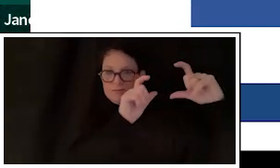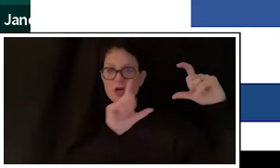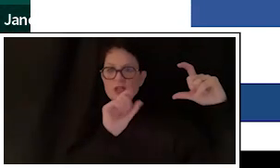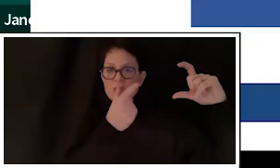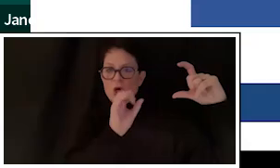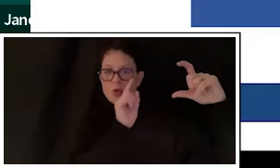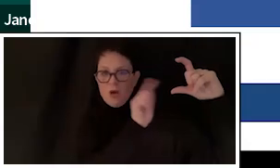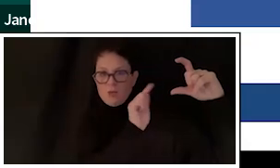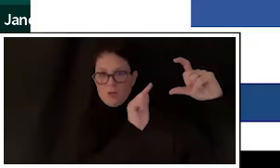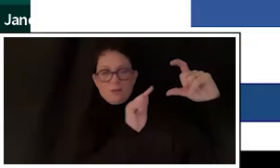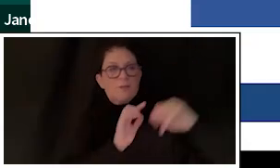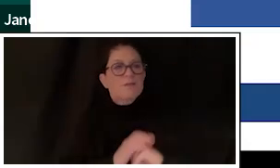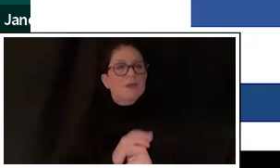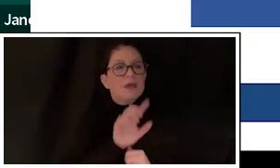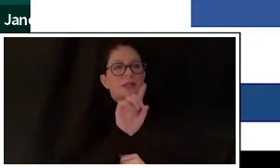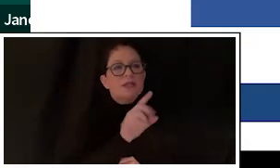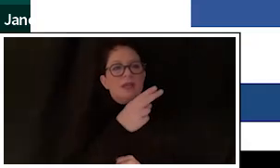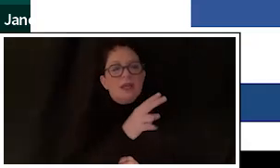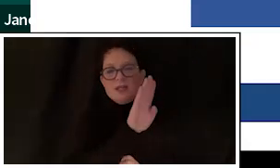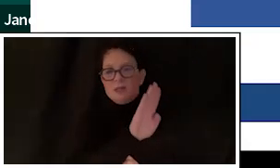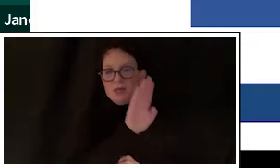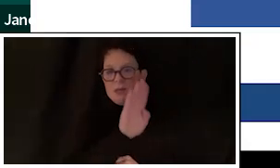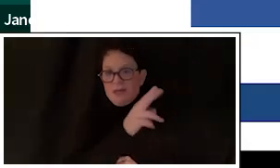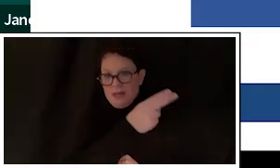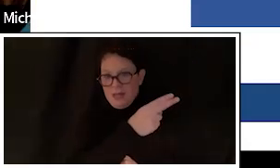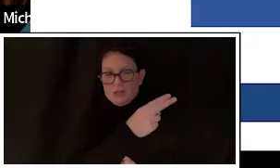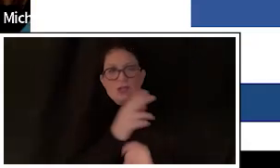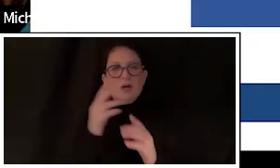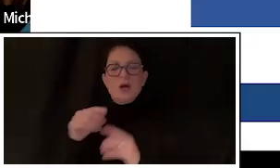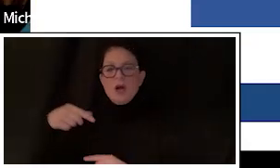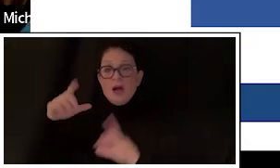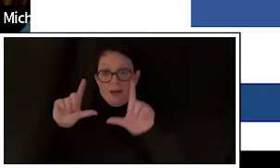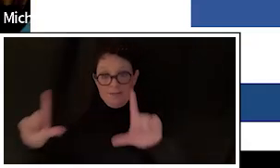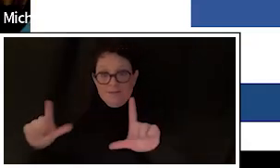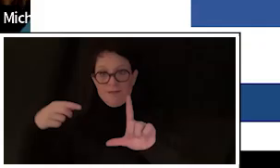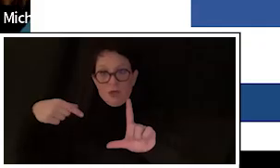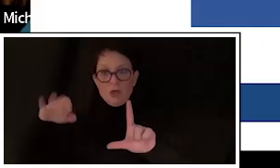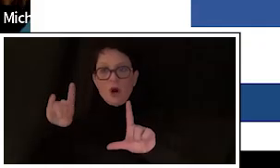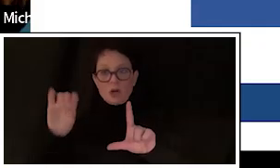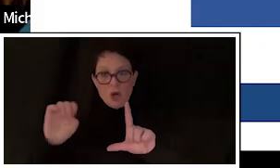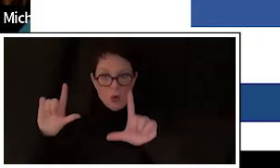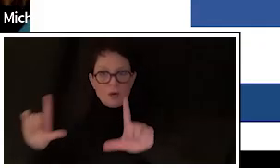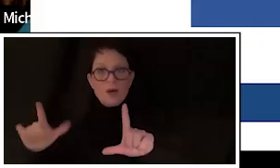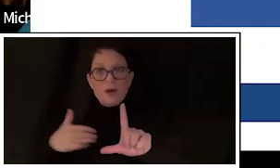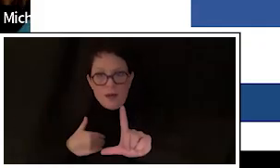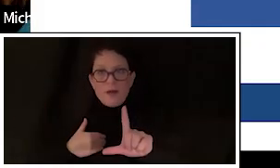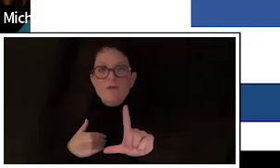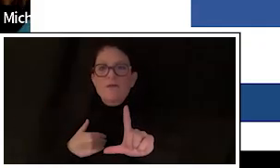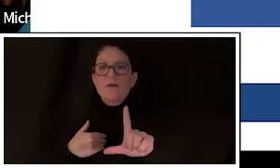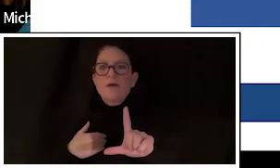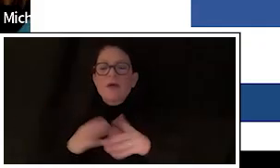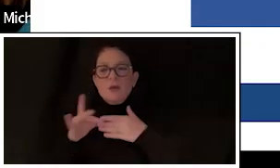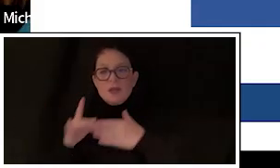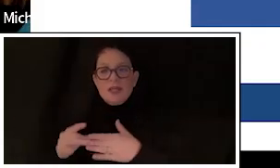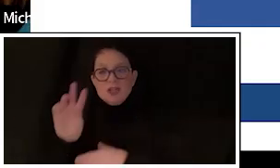top left corner. And then there is also a QR code. This QR code will take you to